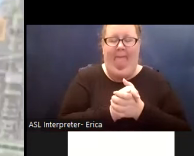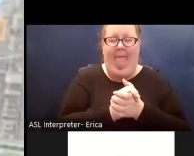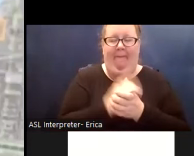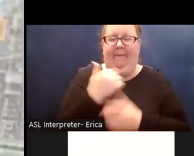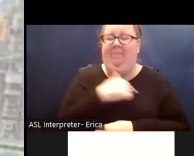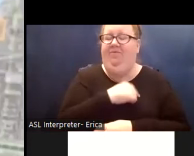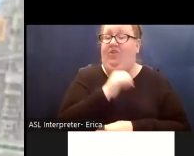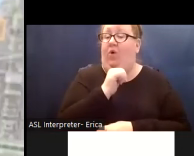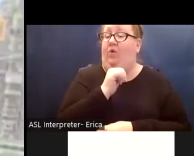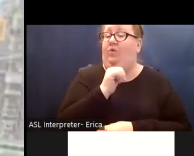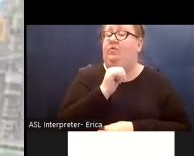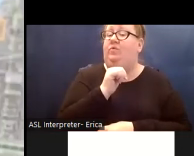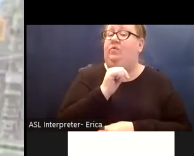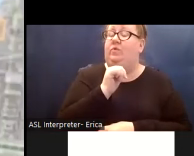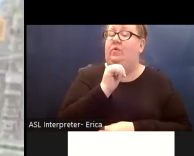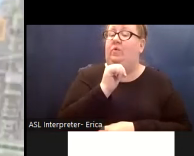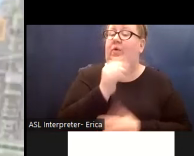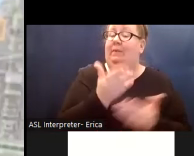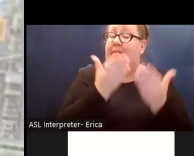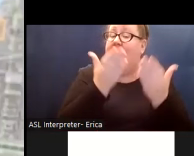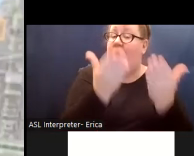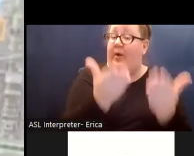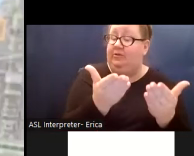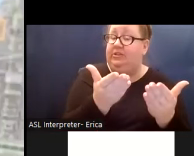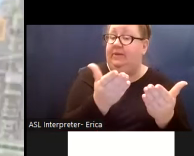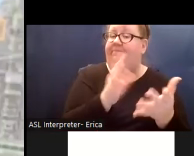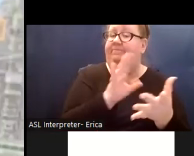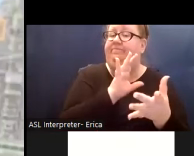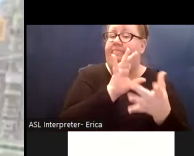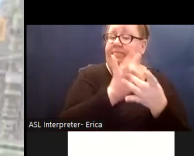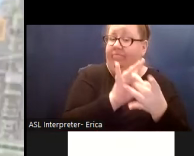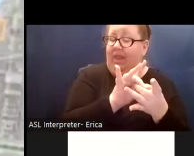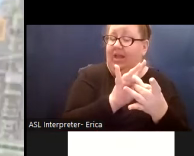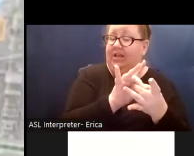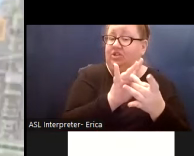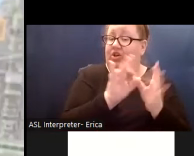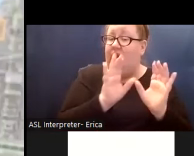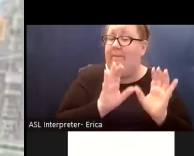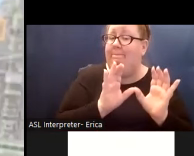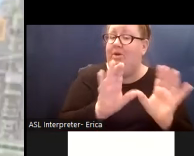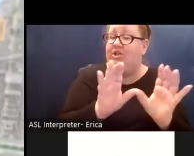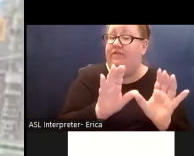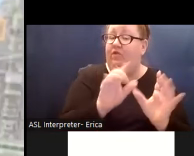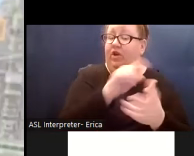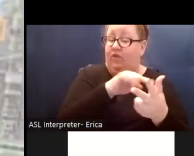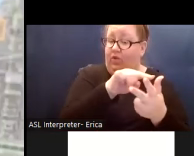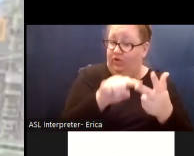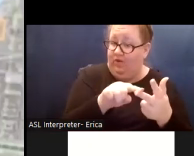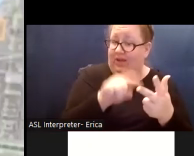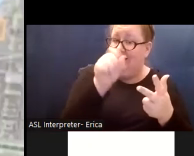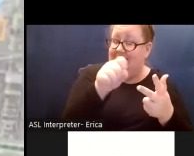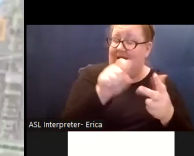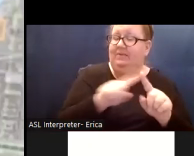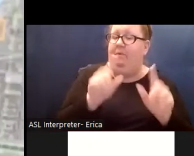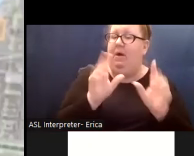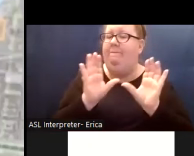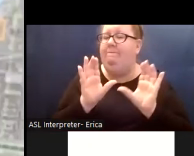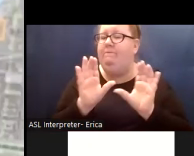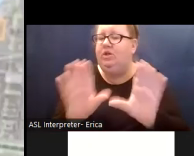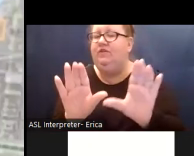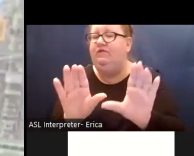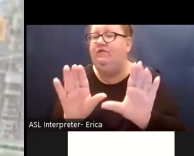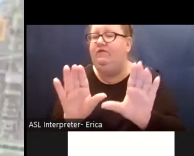not only propose latching onto and pushing forward those greenway projects, but pushing them forward